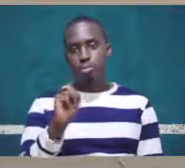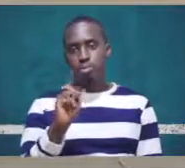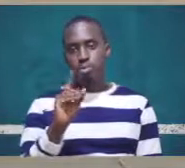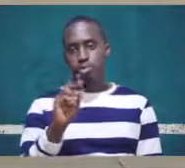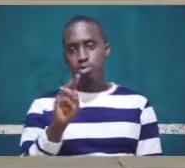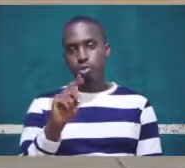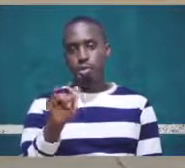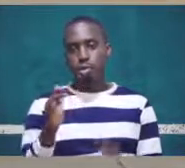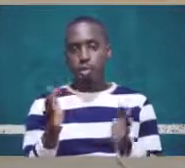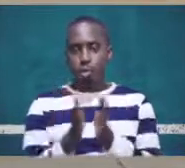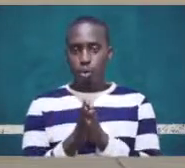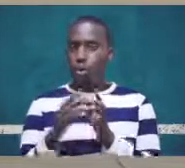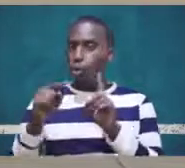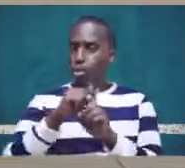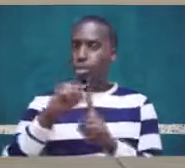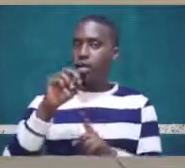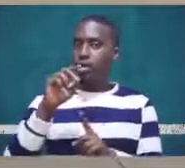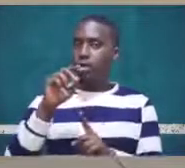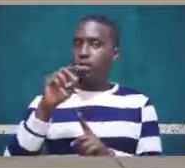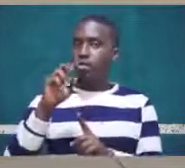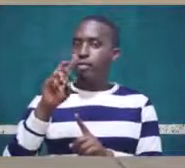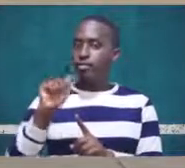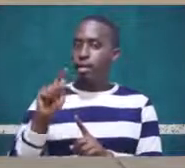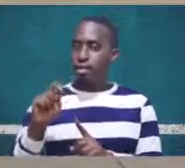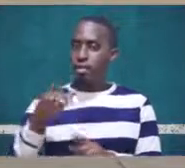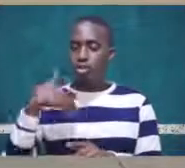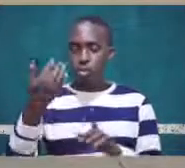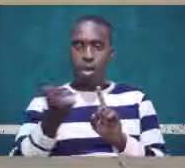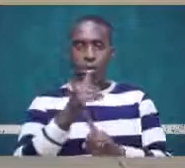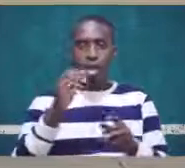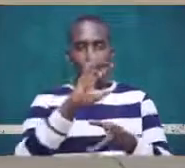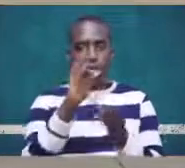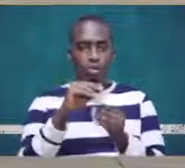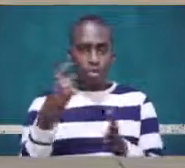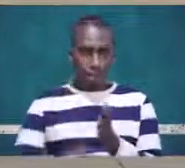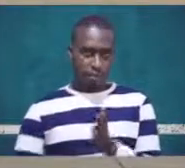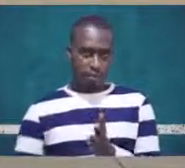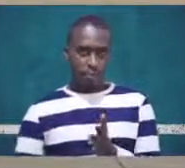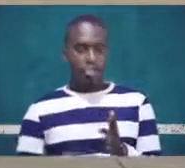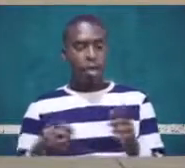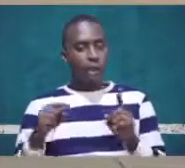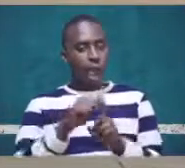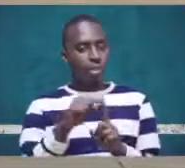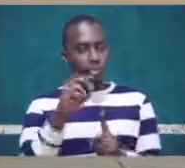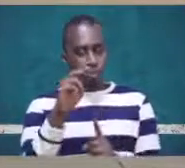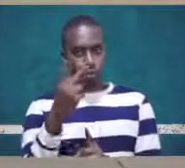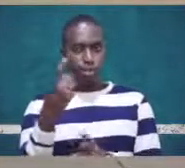other VAT, and you see the total tax. The total tax also can also be obtained by adding the two taxes,